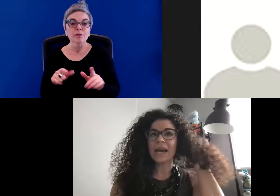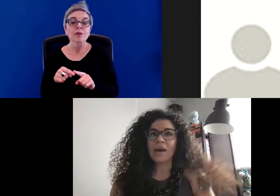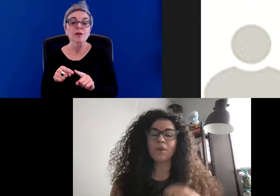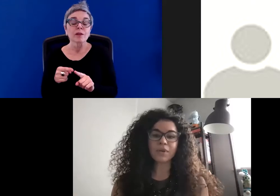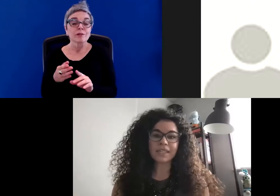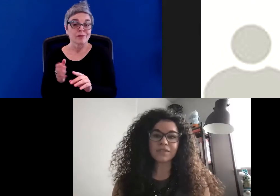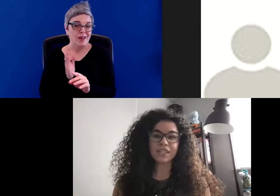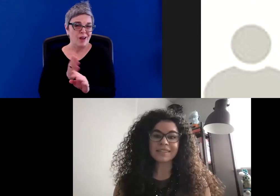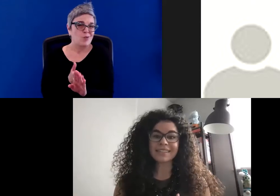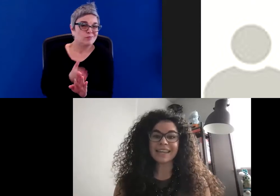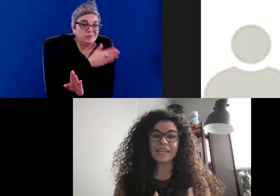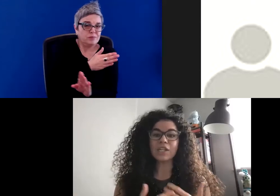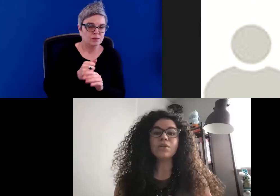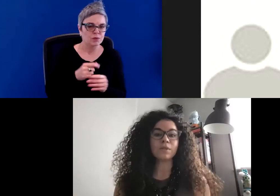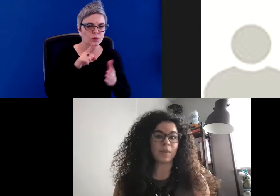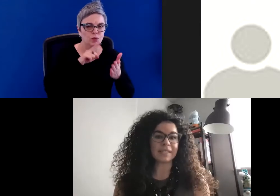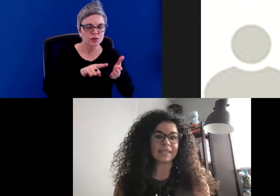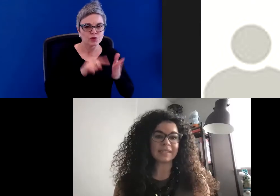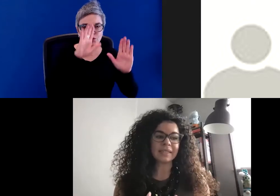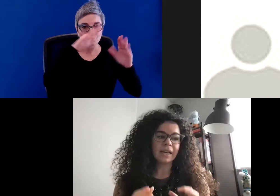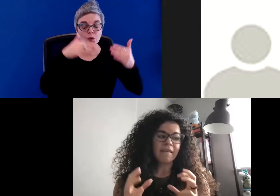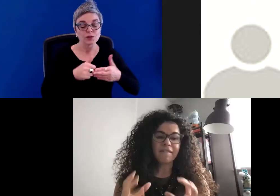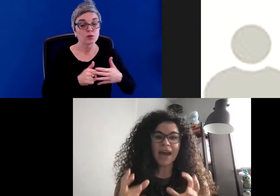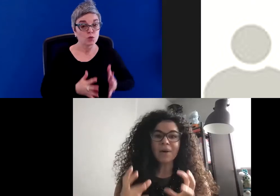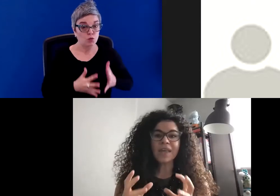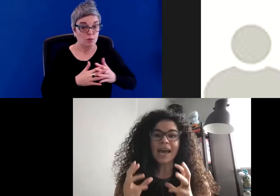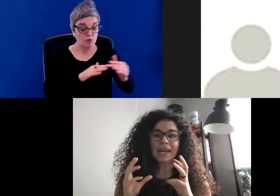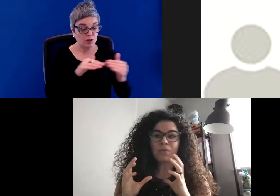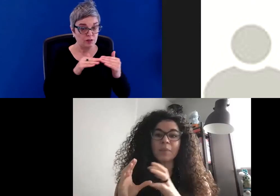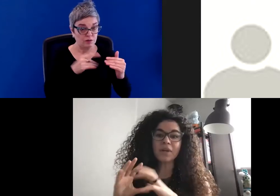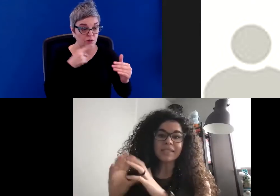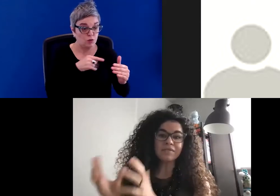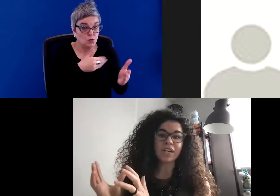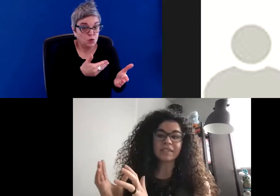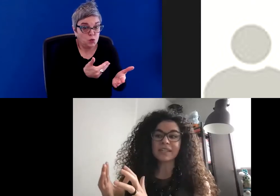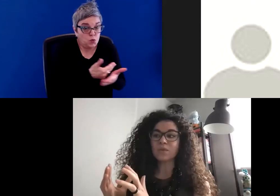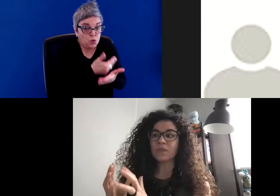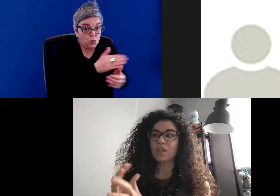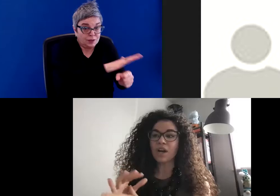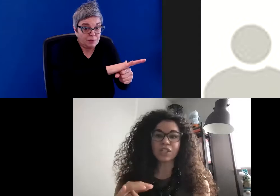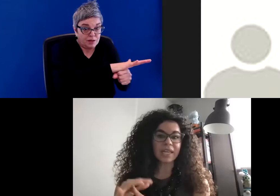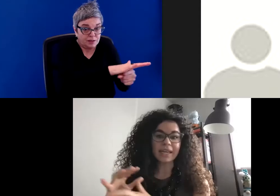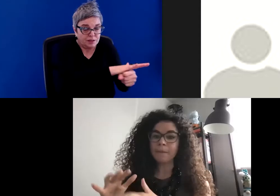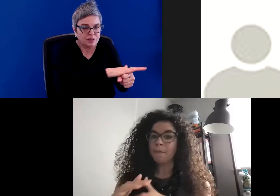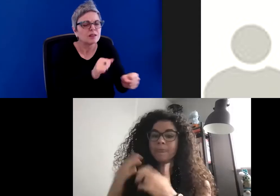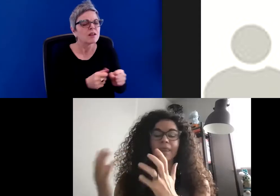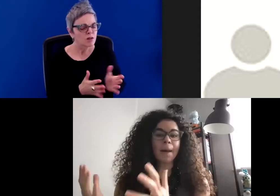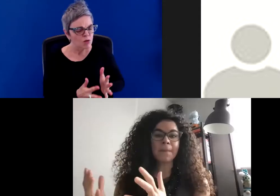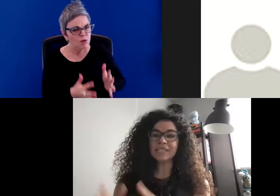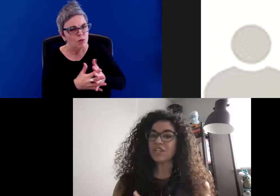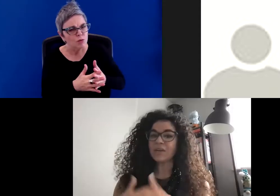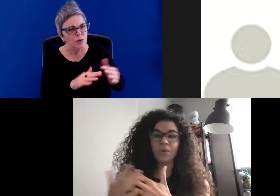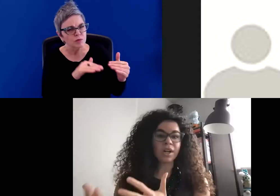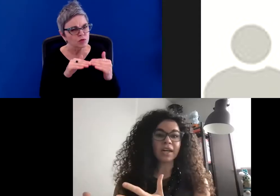at reproductive justice in new spaces found that reproductive justice was largely